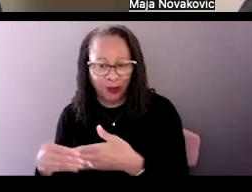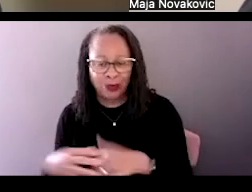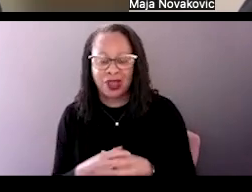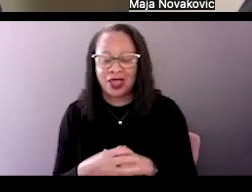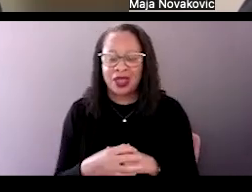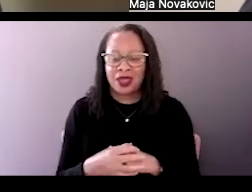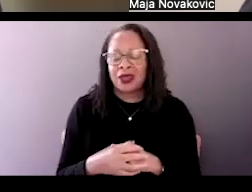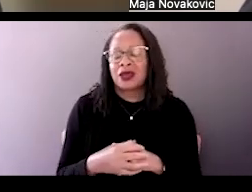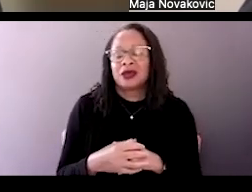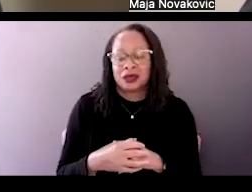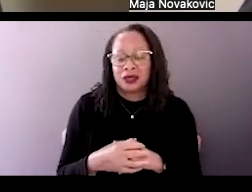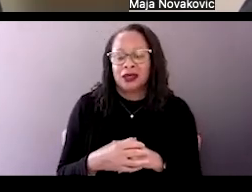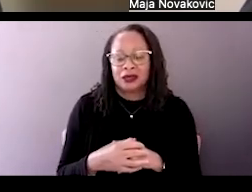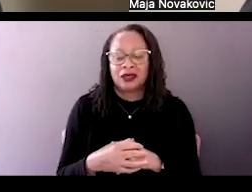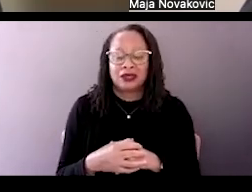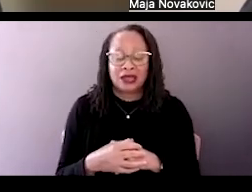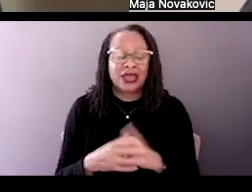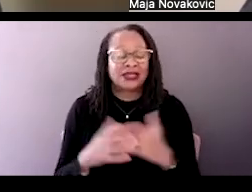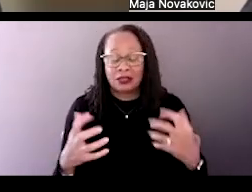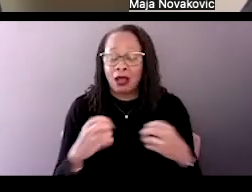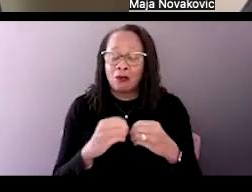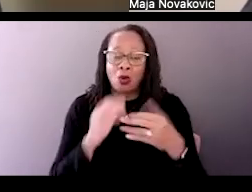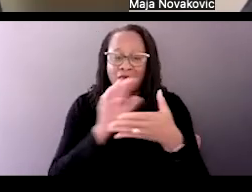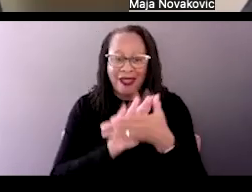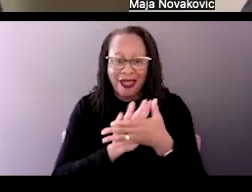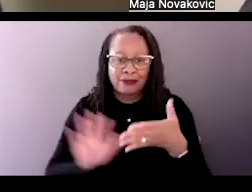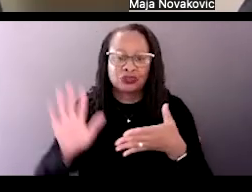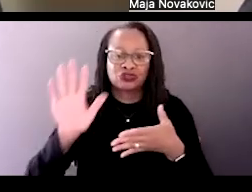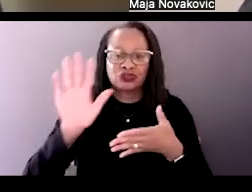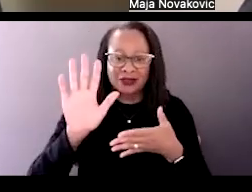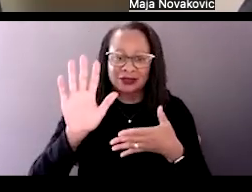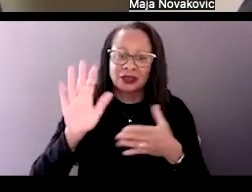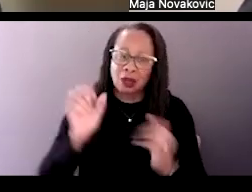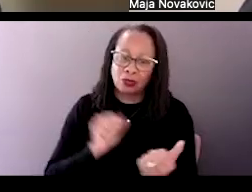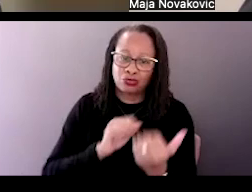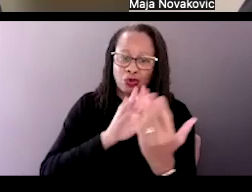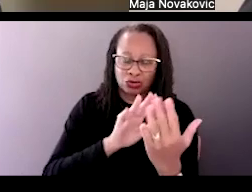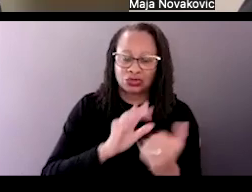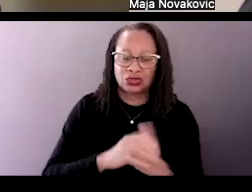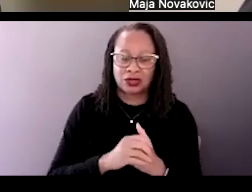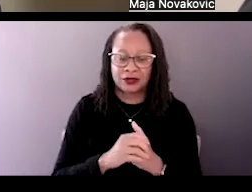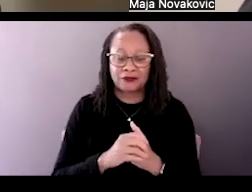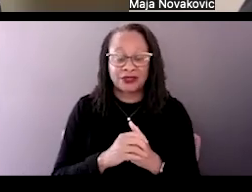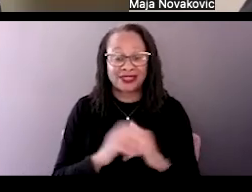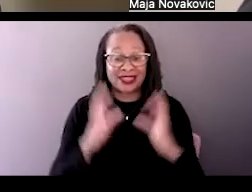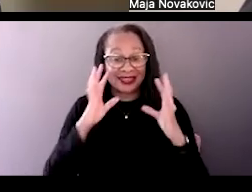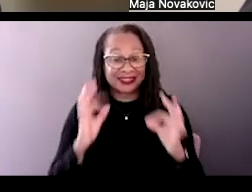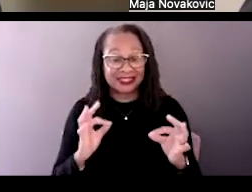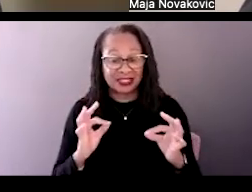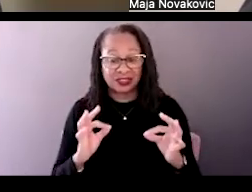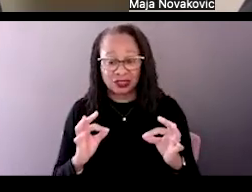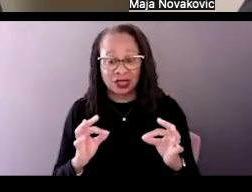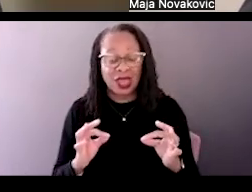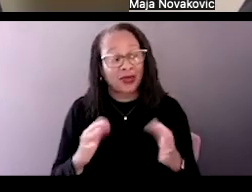more abstract approach, where intuition was my main